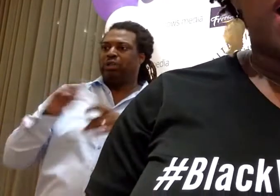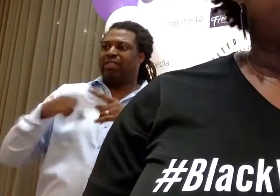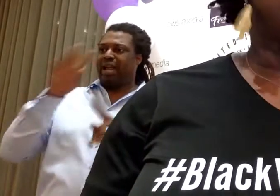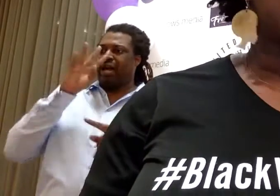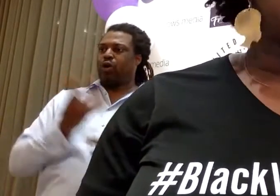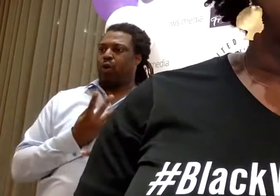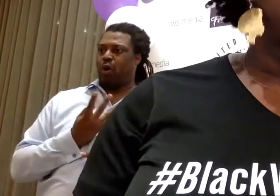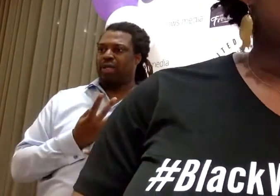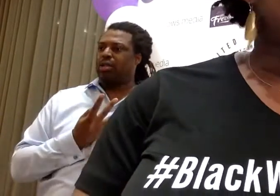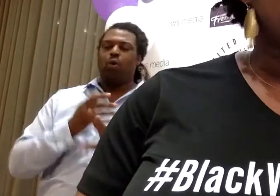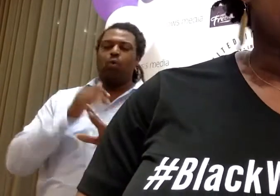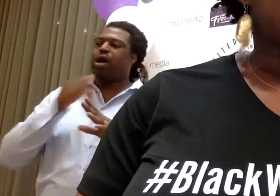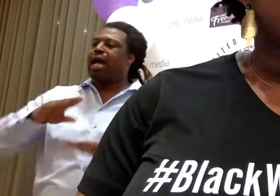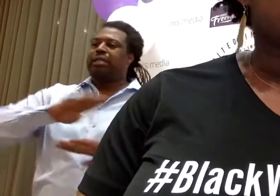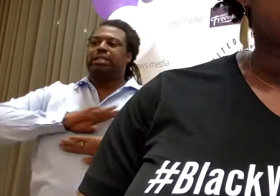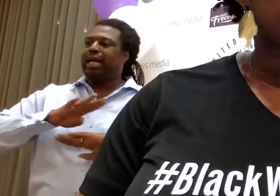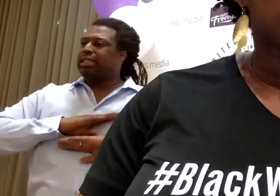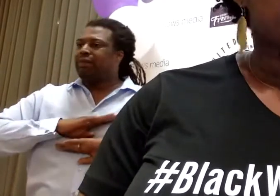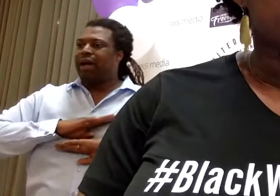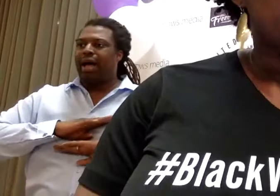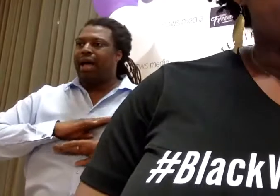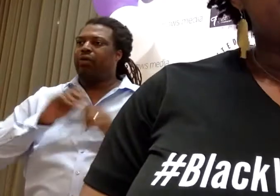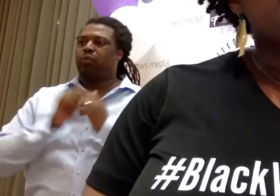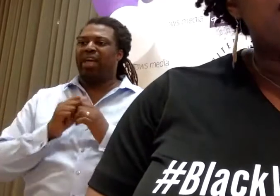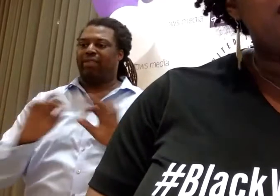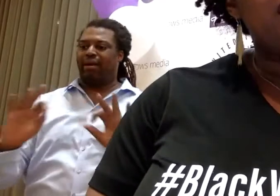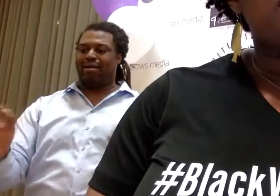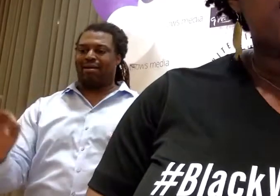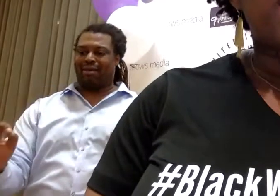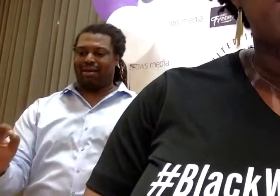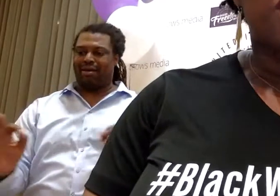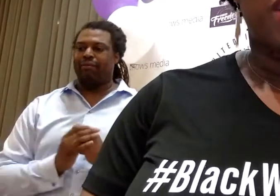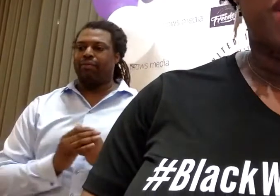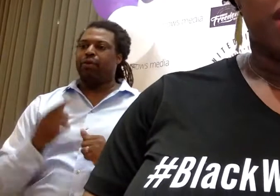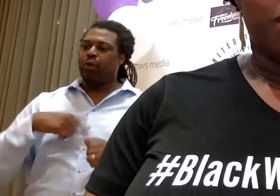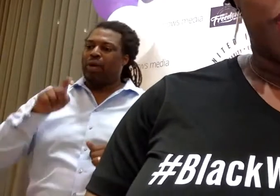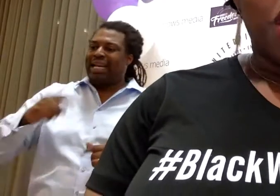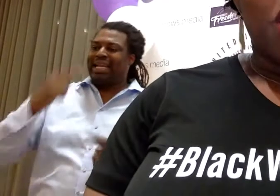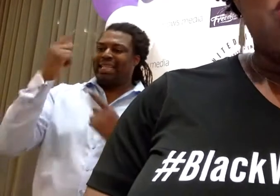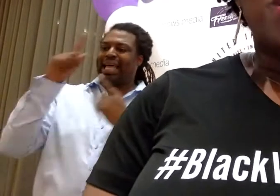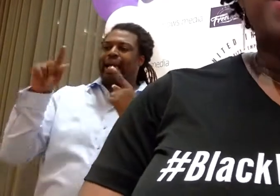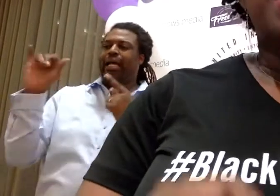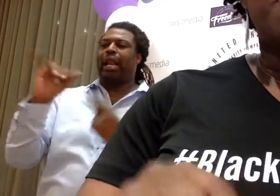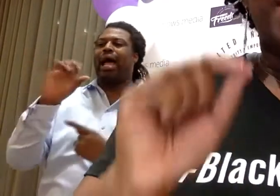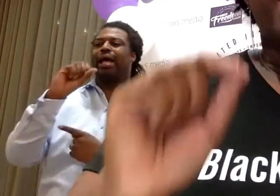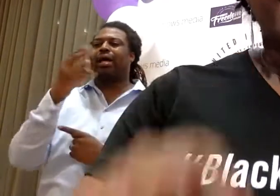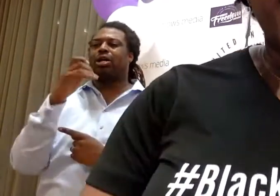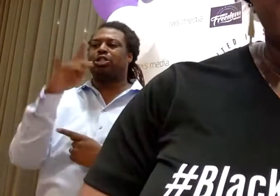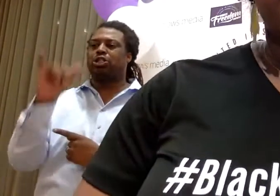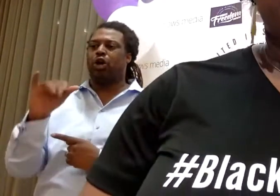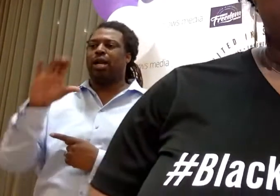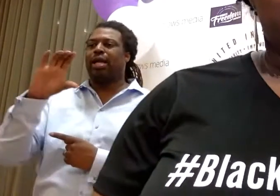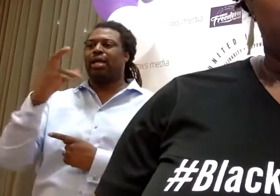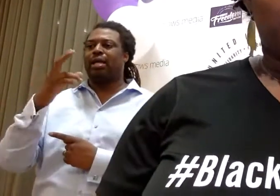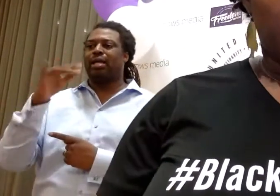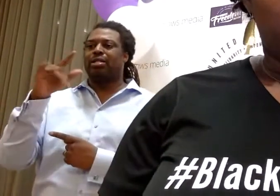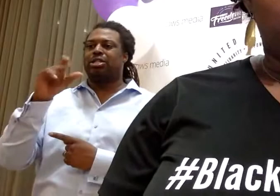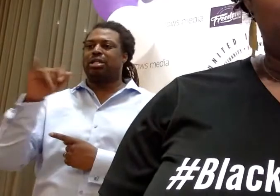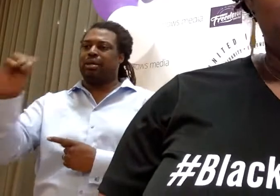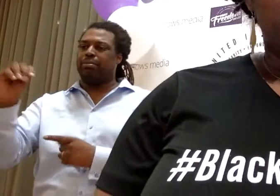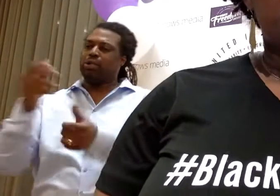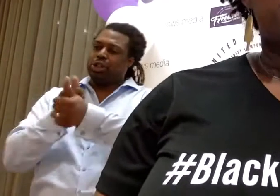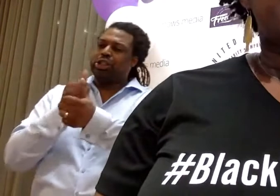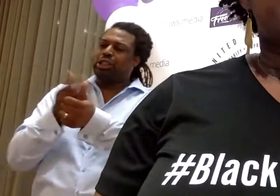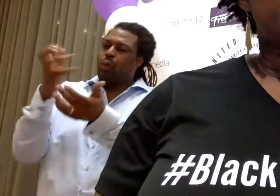individual jobs and tickets to the next inauguration. We need to think like Shirley Chisholm, who wanted to be the decision